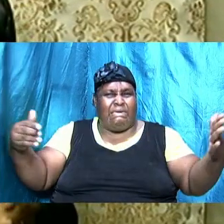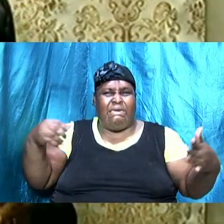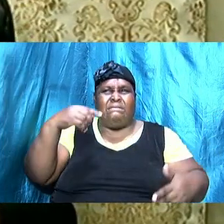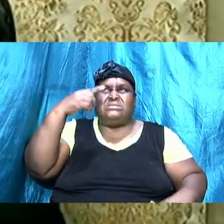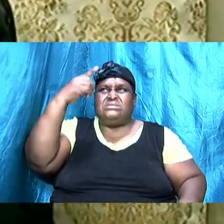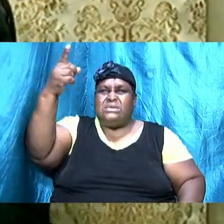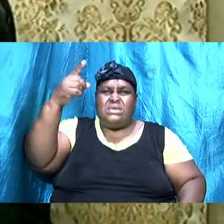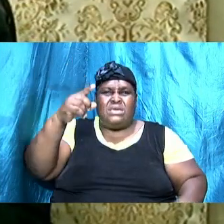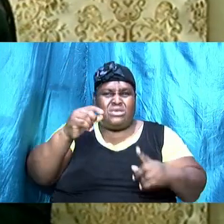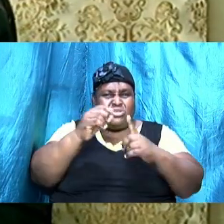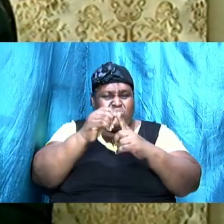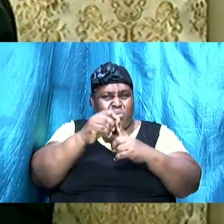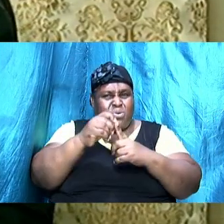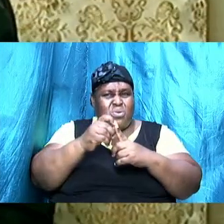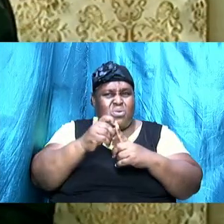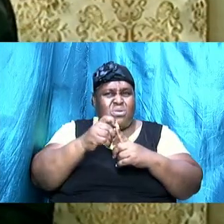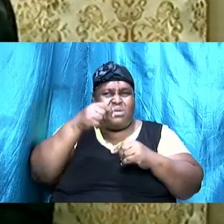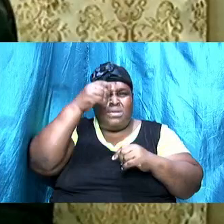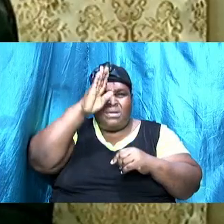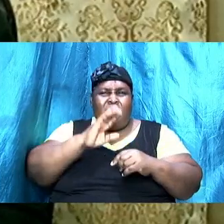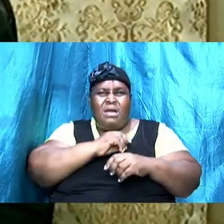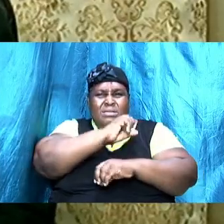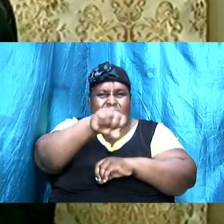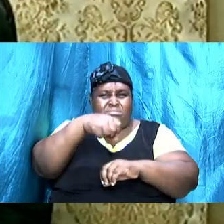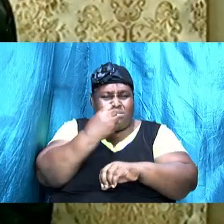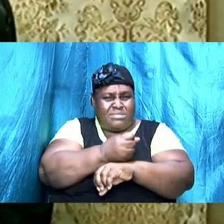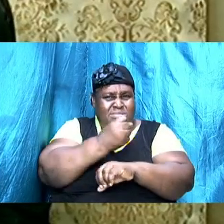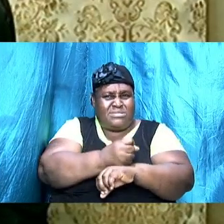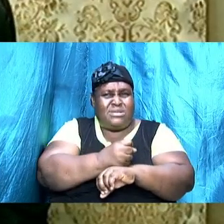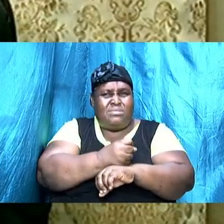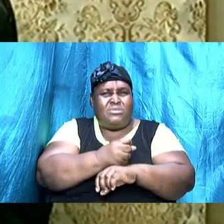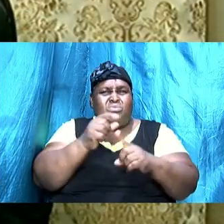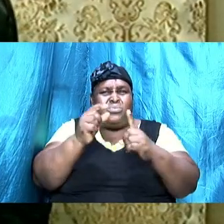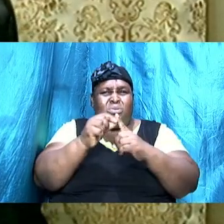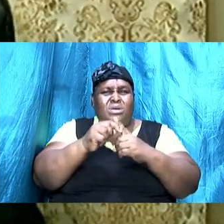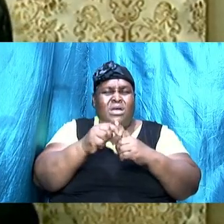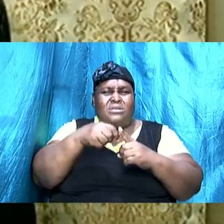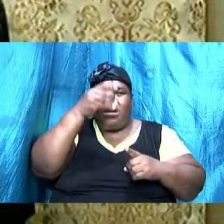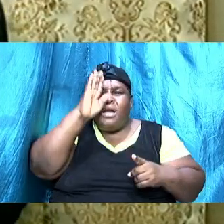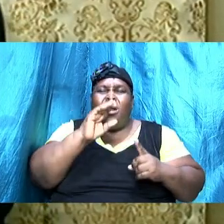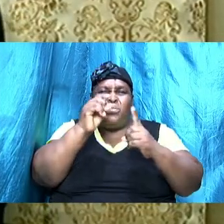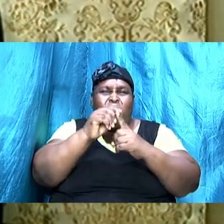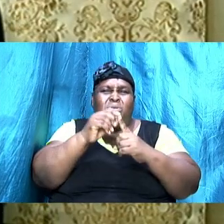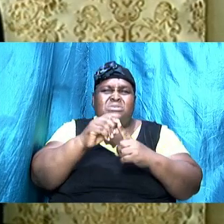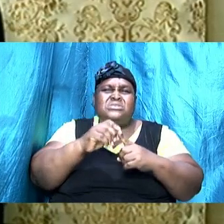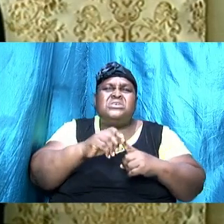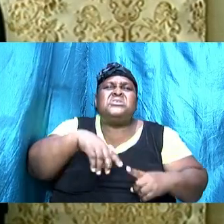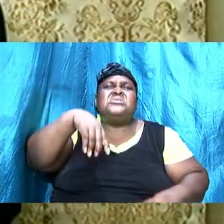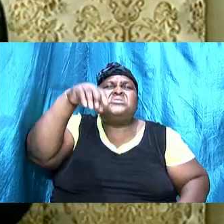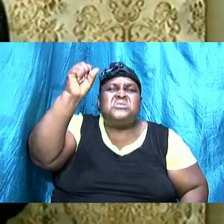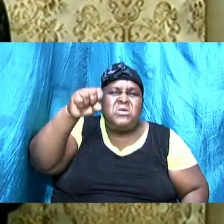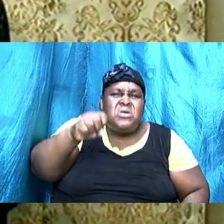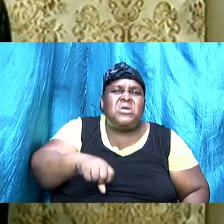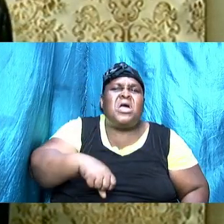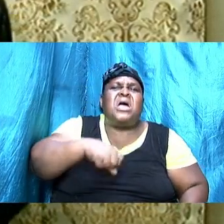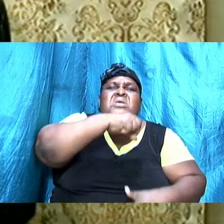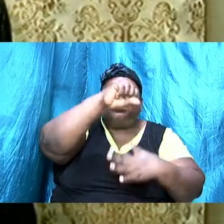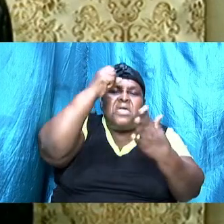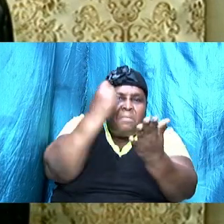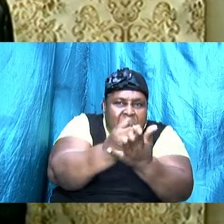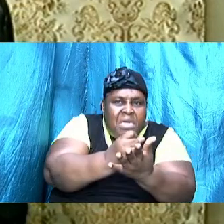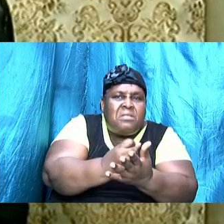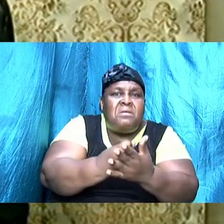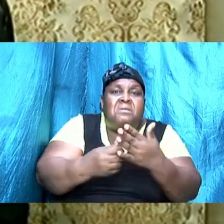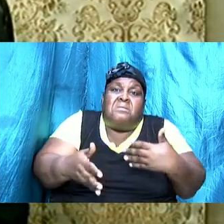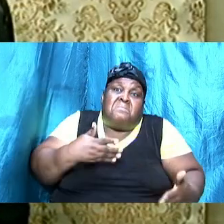his words. And his words are set, and they are yea and amen. Maybe